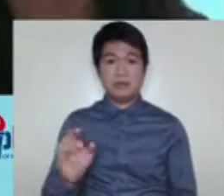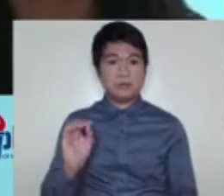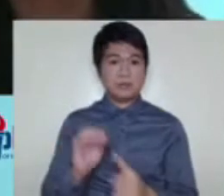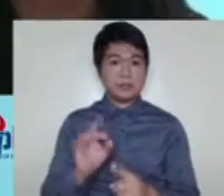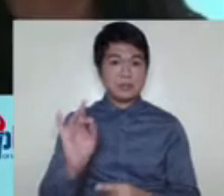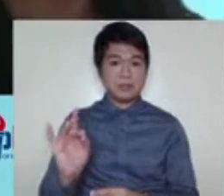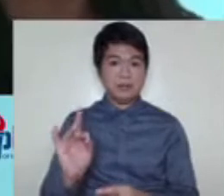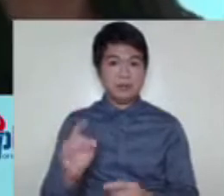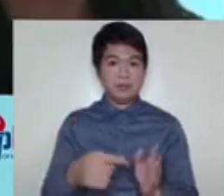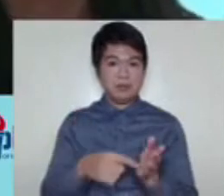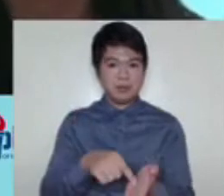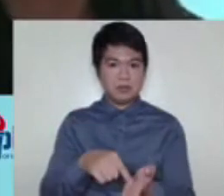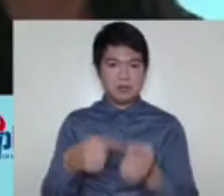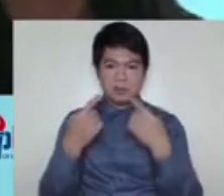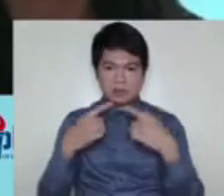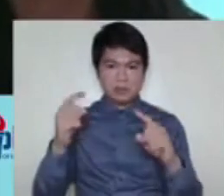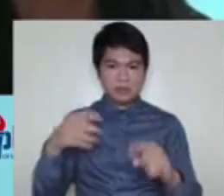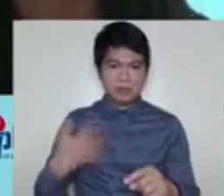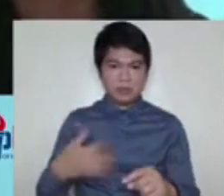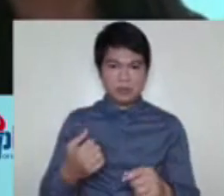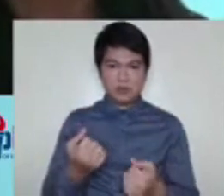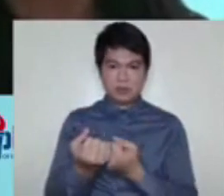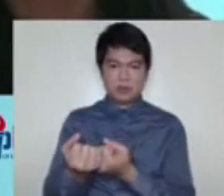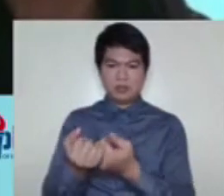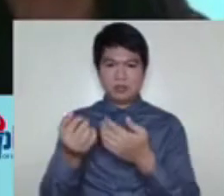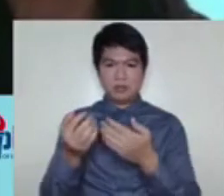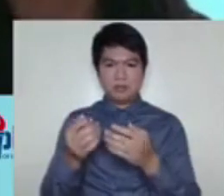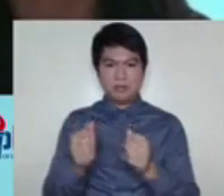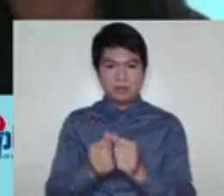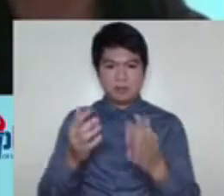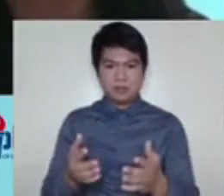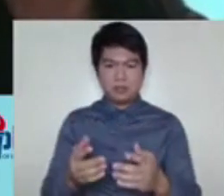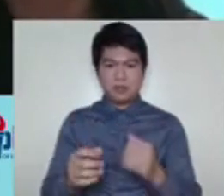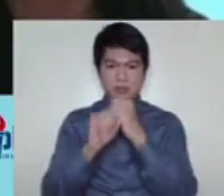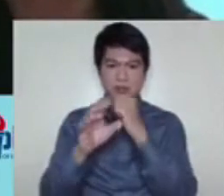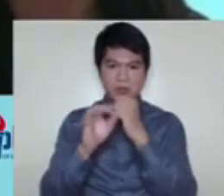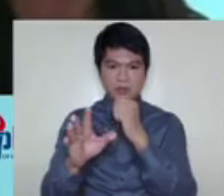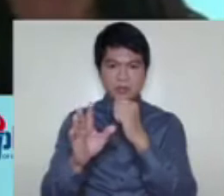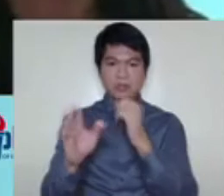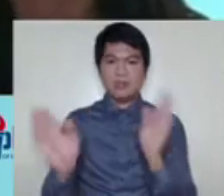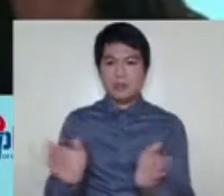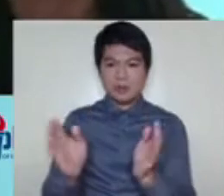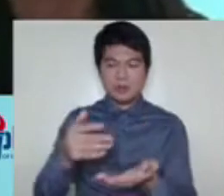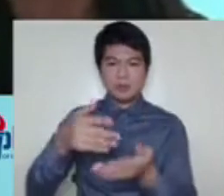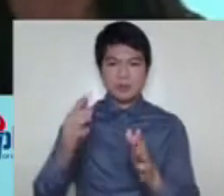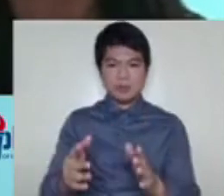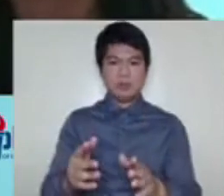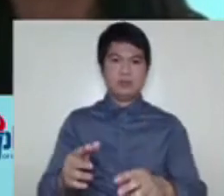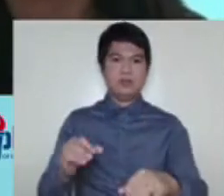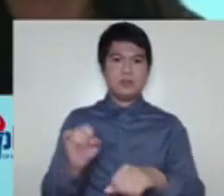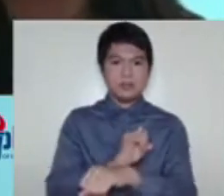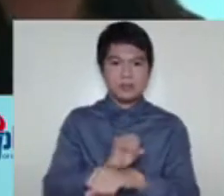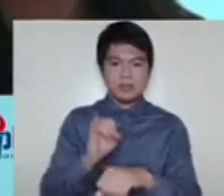supported colleagues in promoting learning environments that effectively motivate learners to work productively by assuming responsibility for